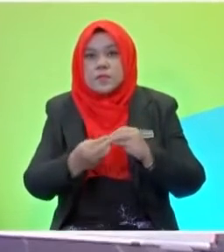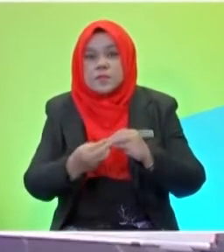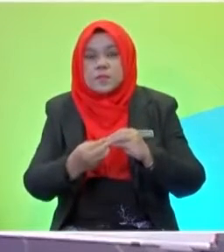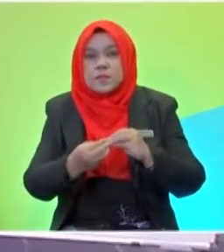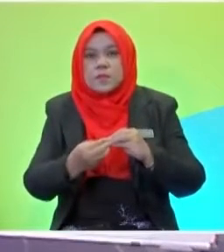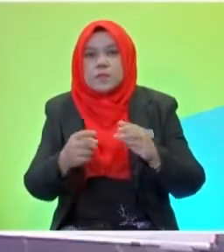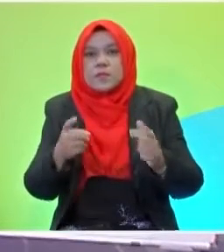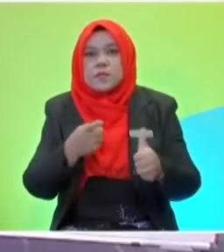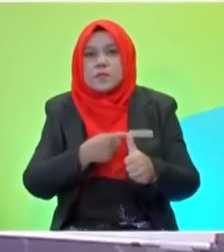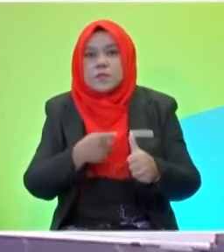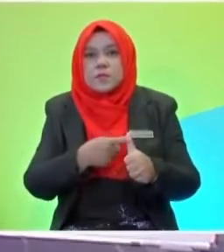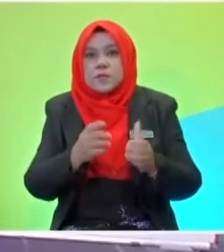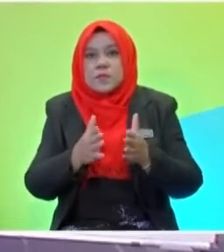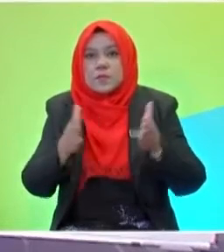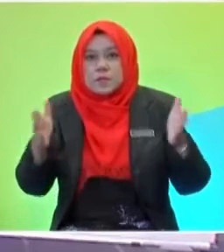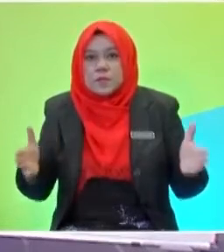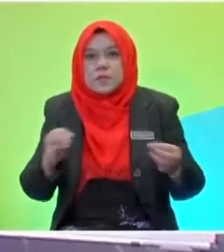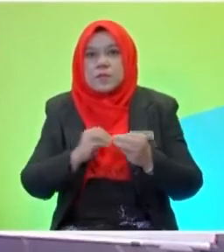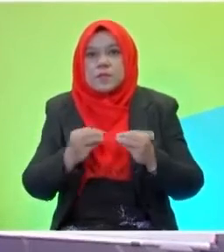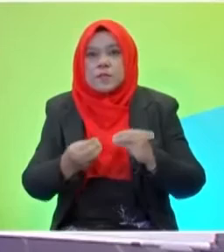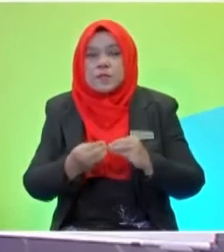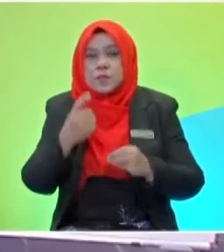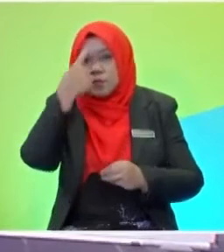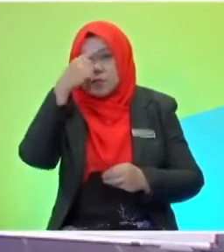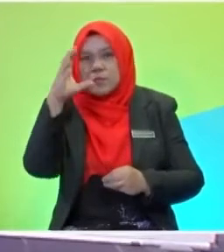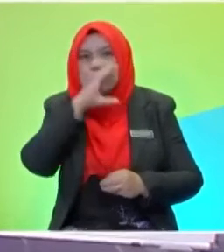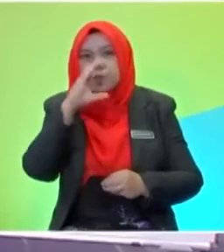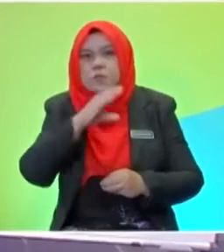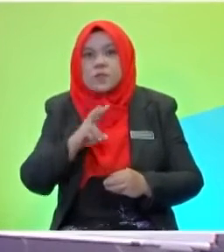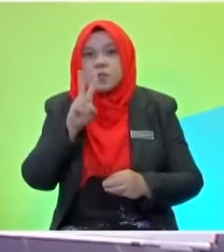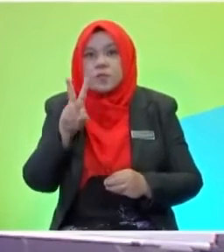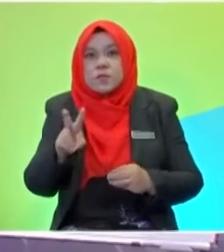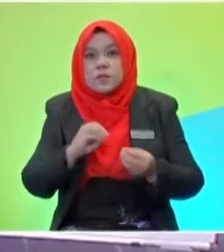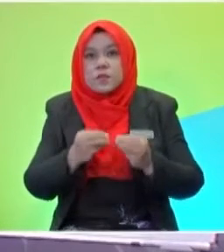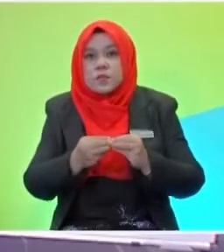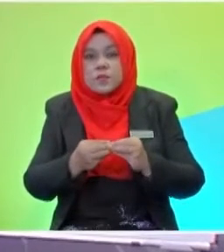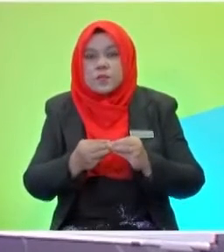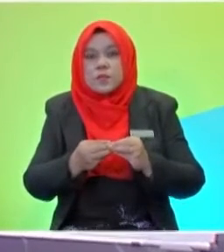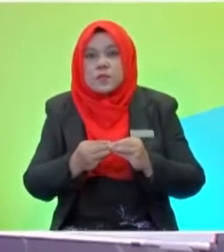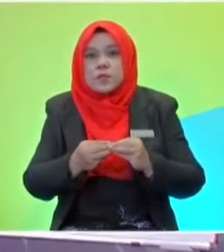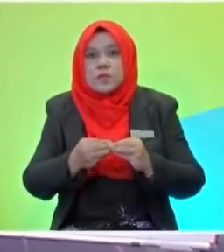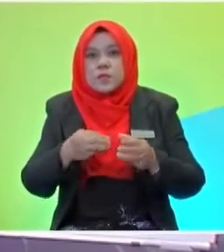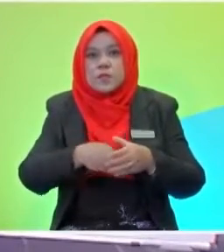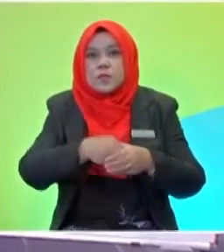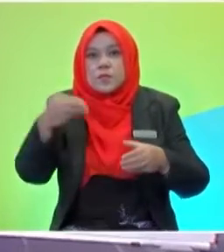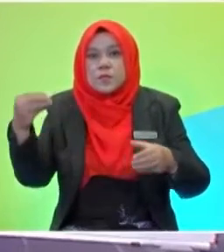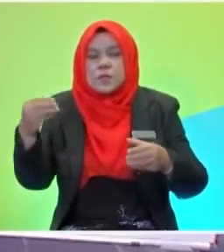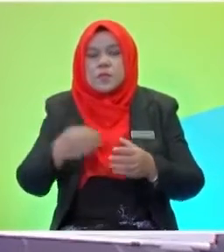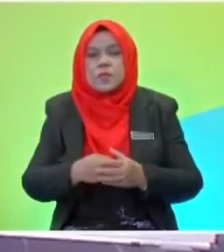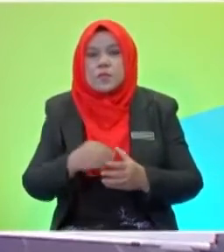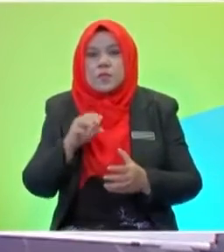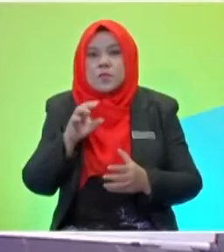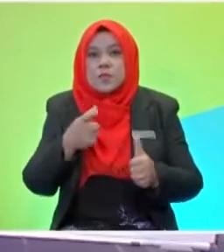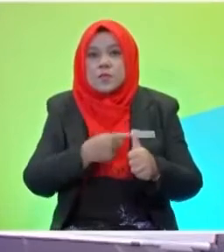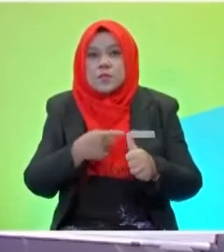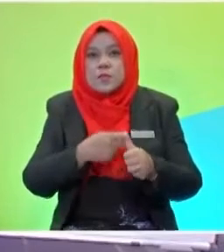subtraction, the first number is the biggest number. Okay. So to find the answer for the second number, you have to take the biggest number, which is the first